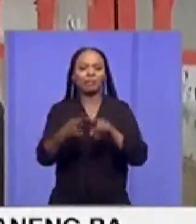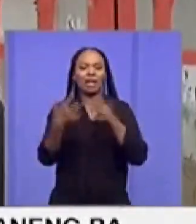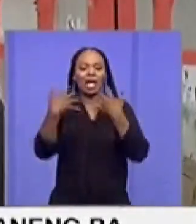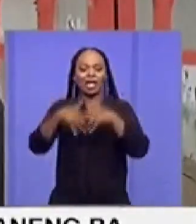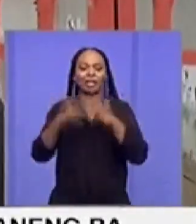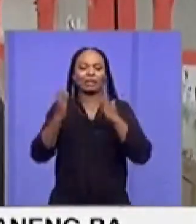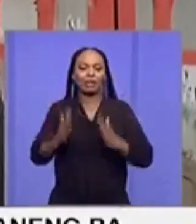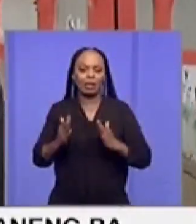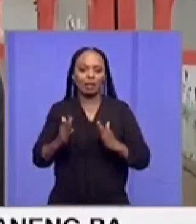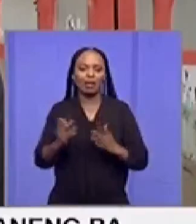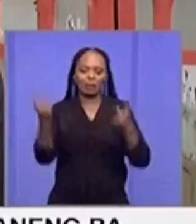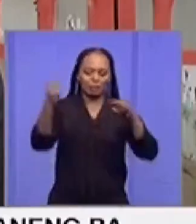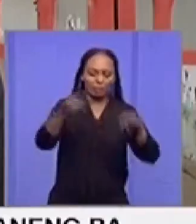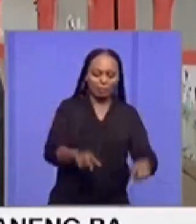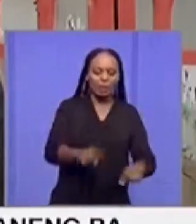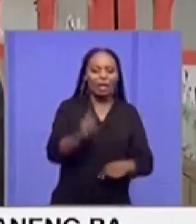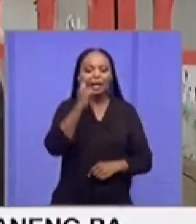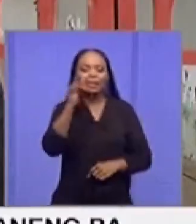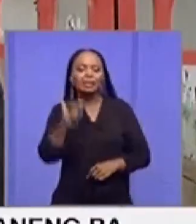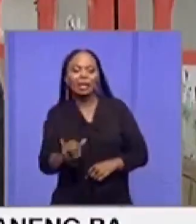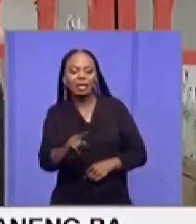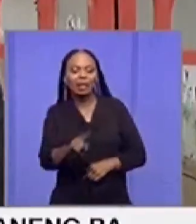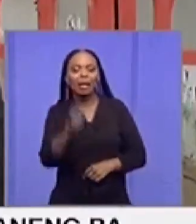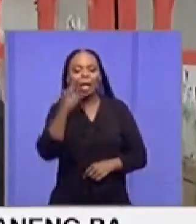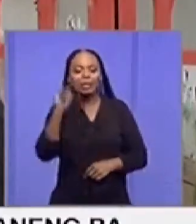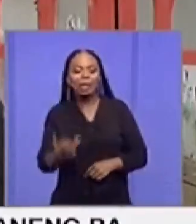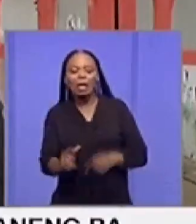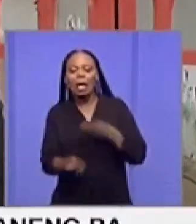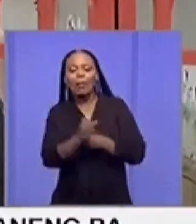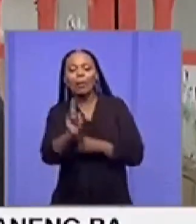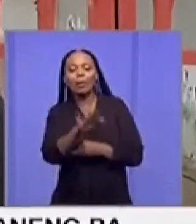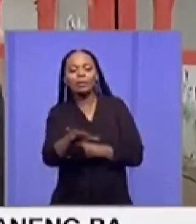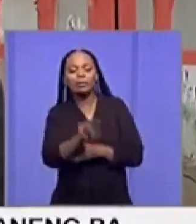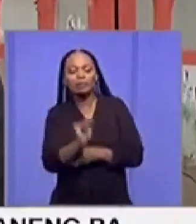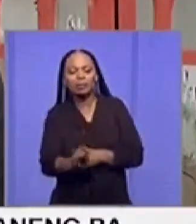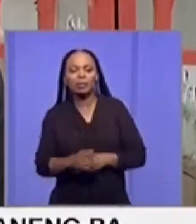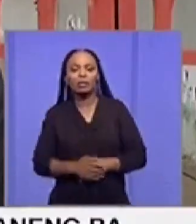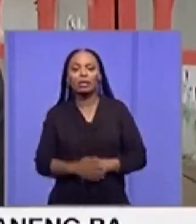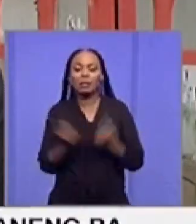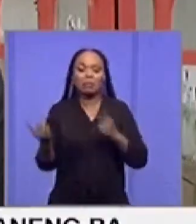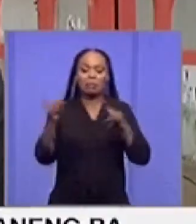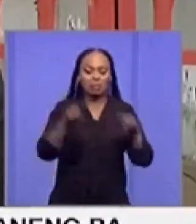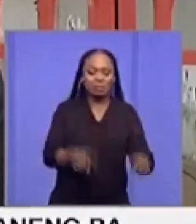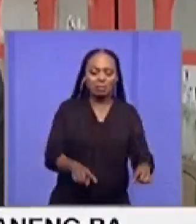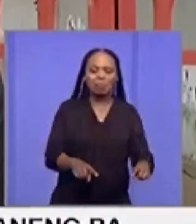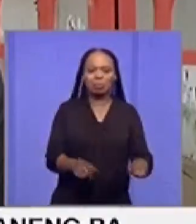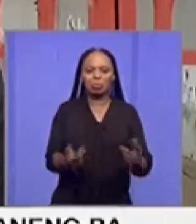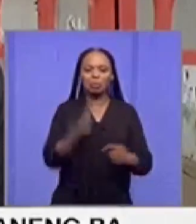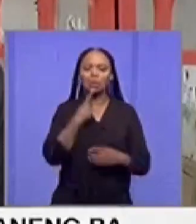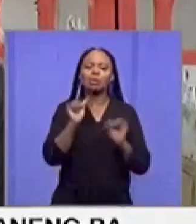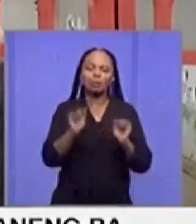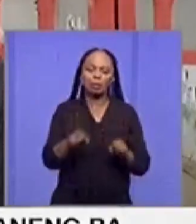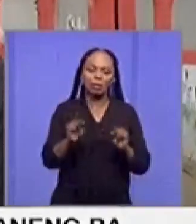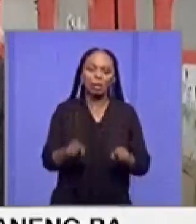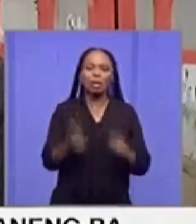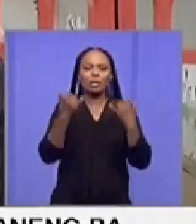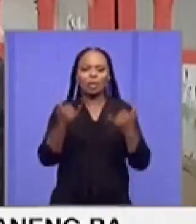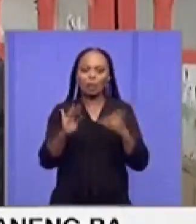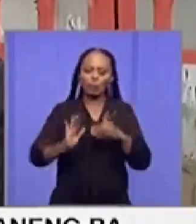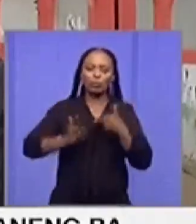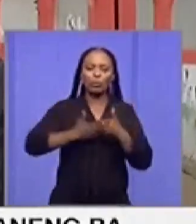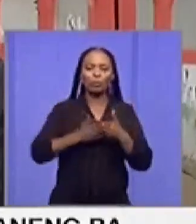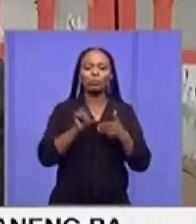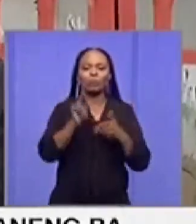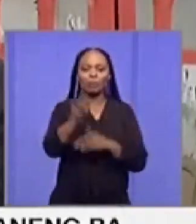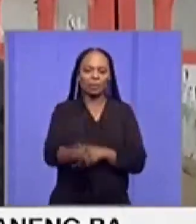sekolong ba tle ba tlo lekola gore ka ba go diagalaeng ba ile ba re tswalle